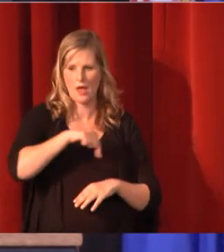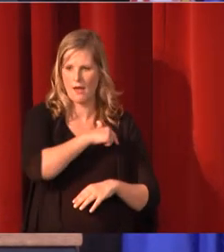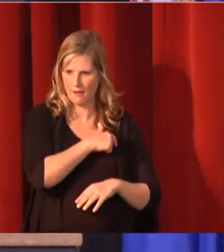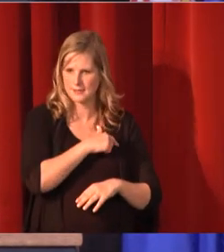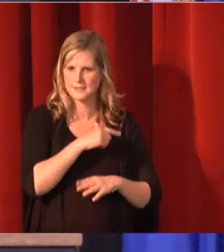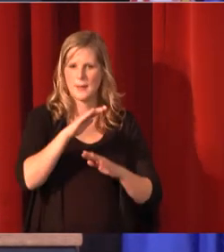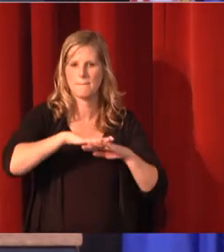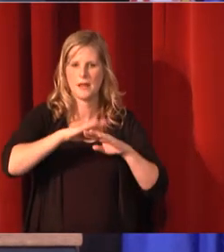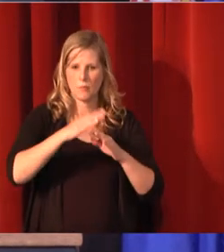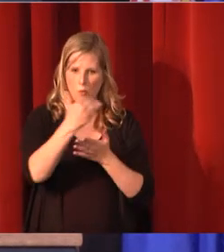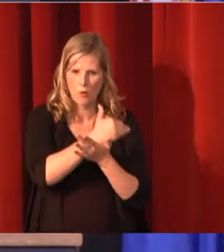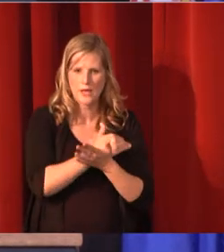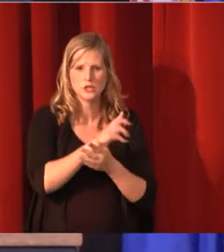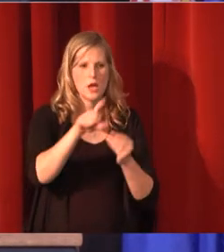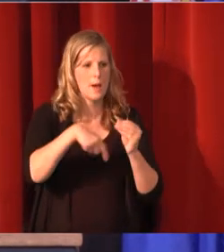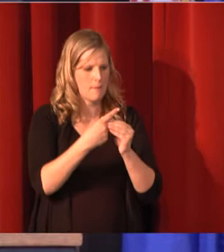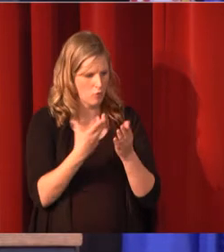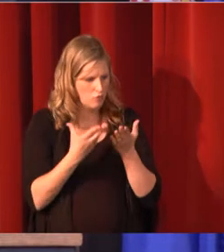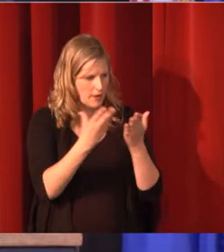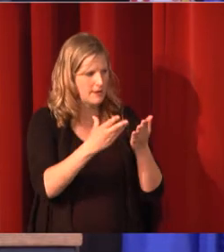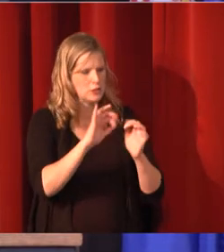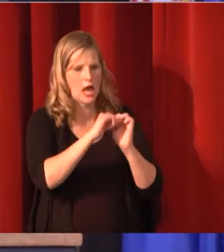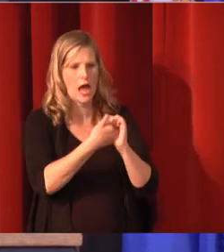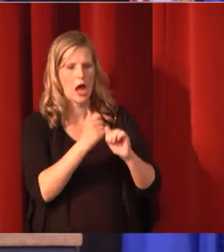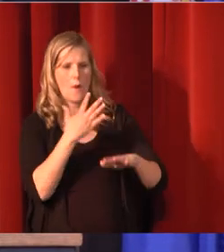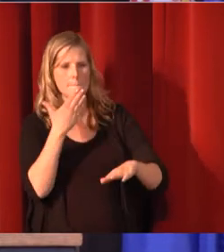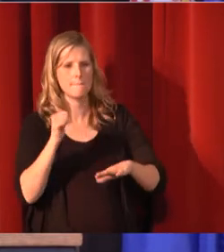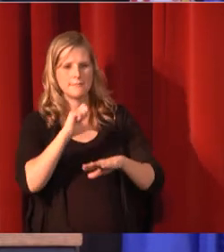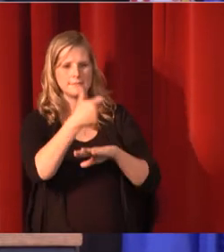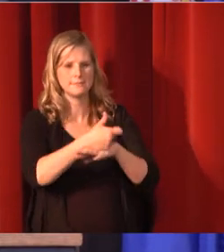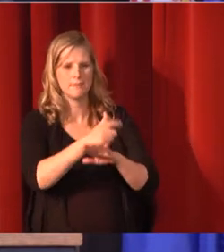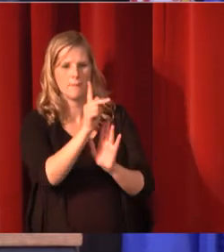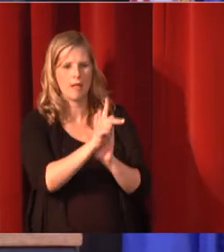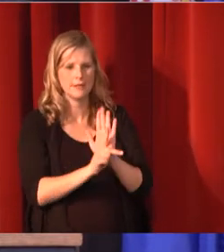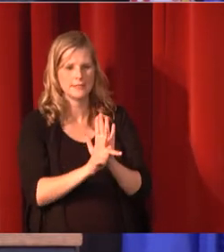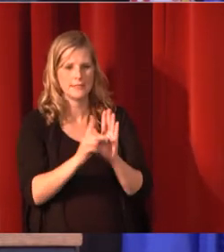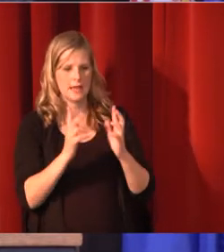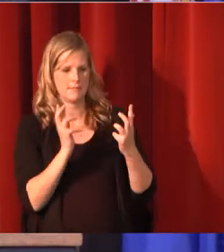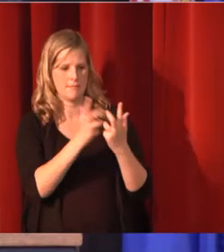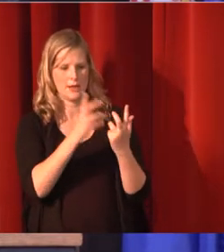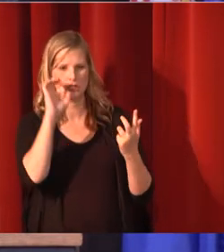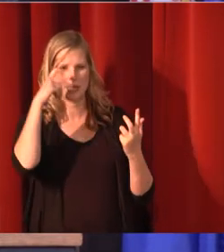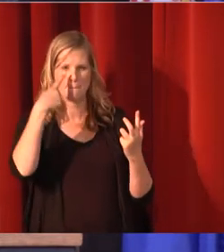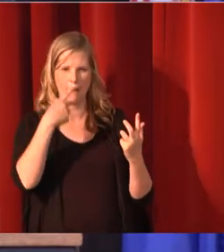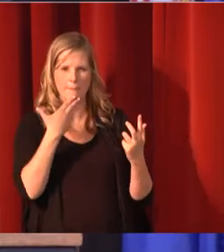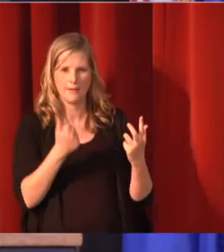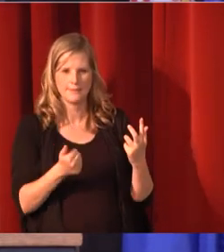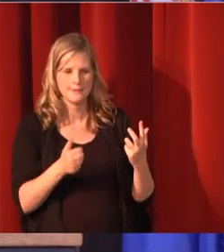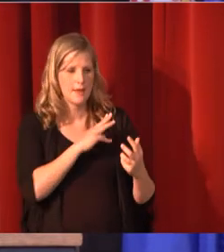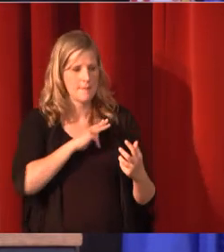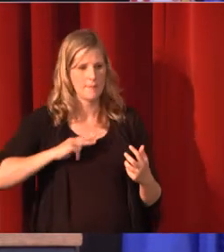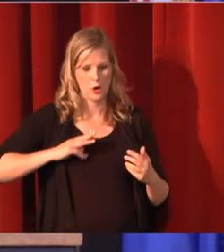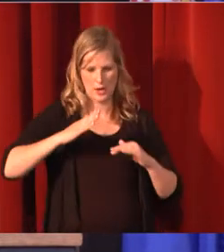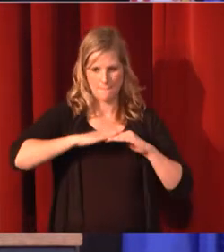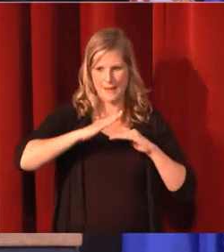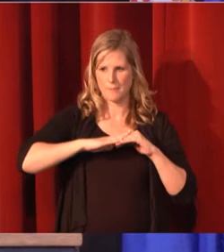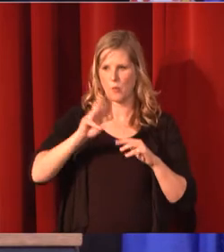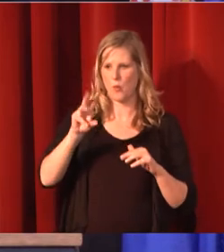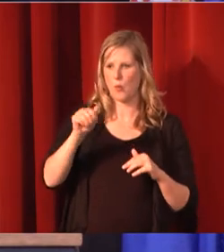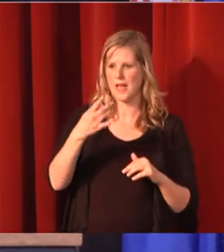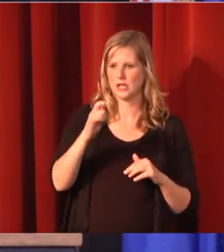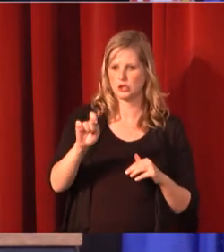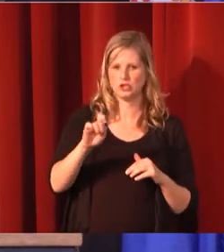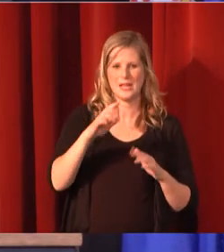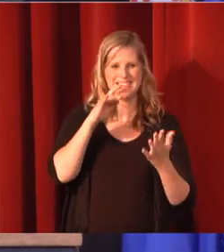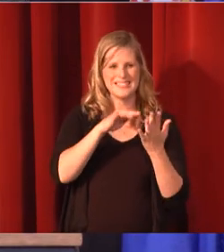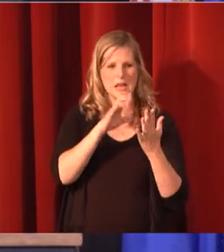recommendations about how to best craft a policy that works well for st. Paul with the members of our minimum wage Study Committee